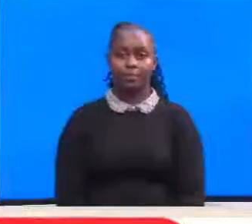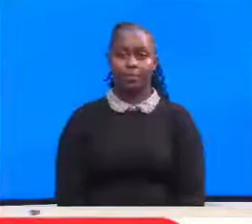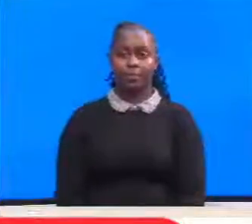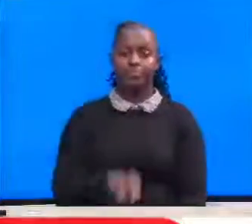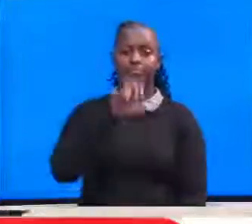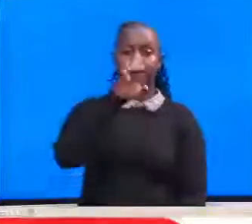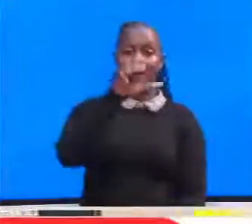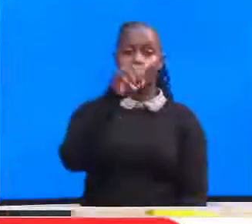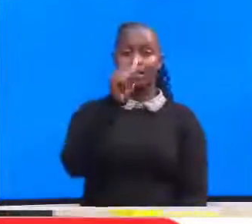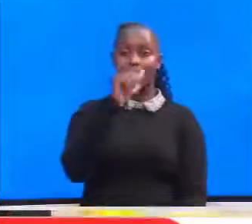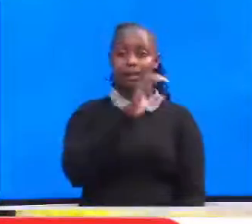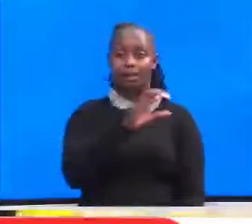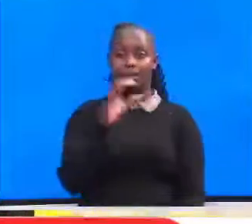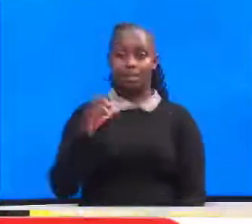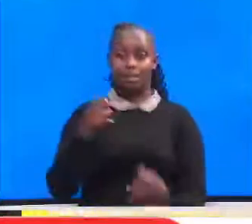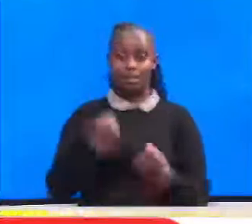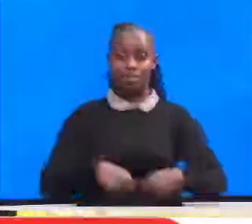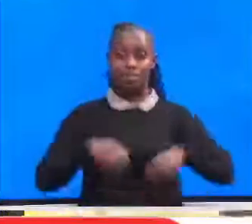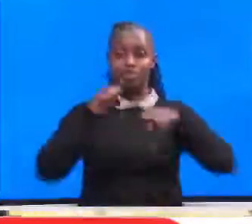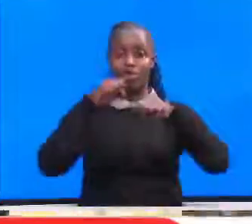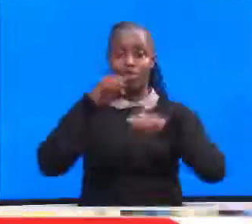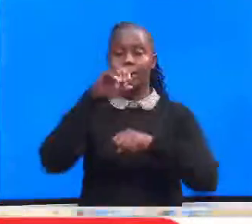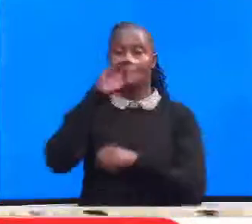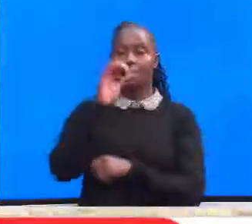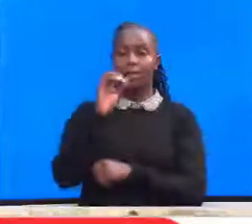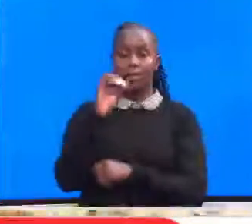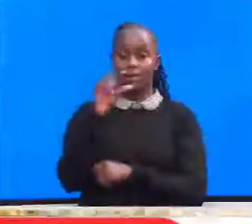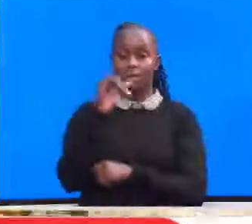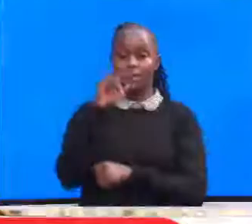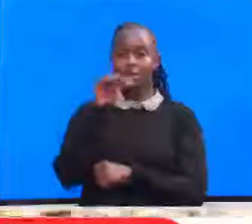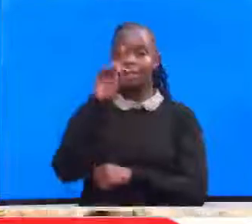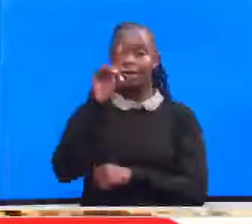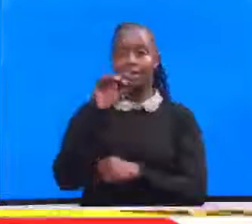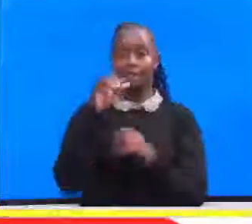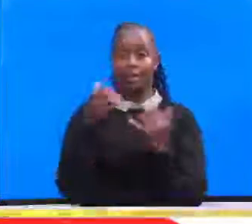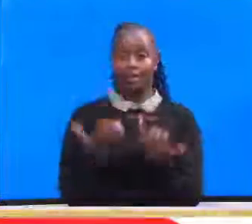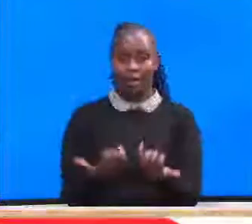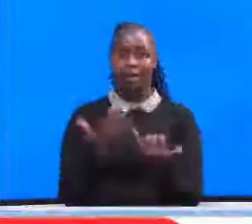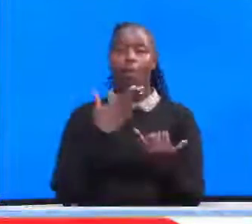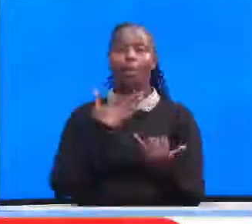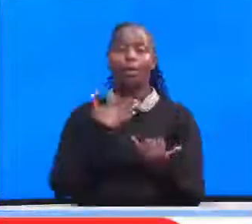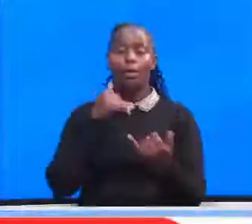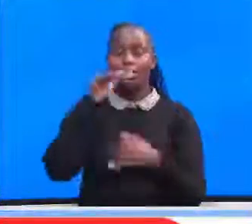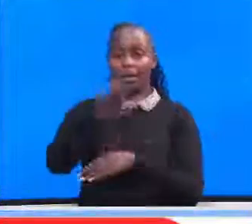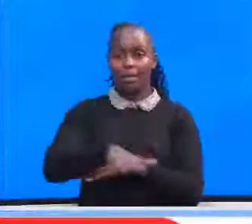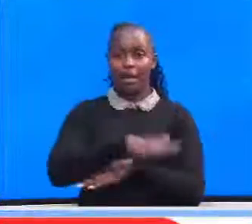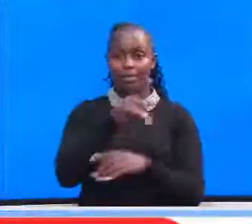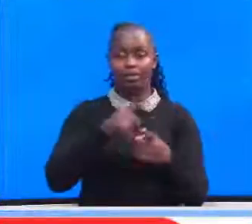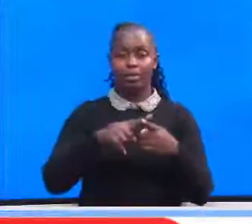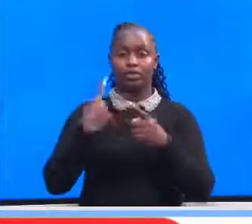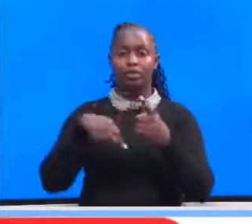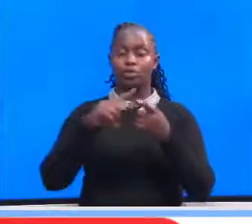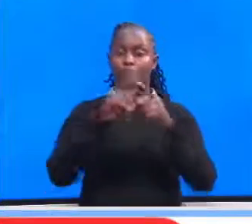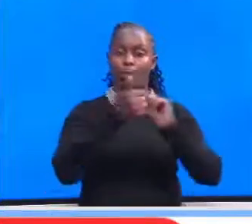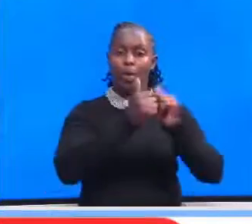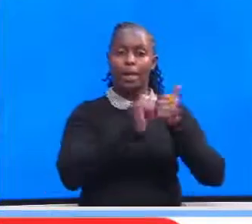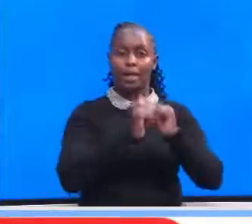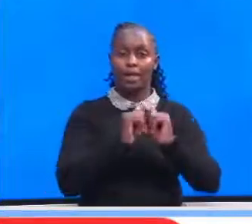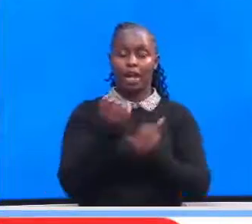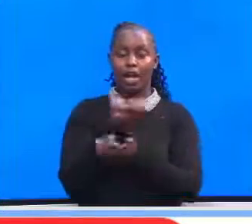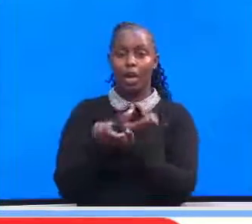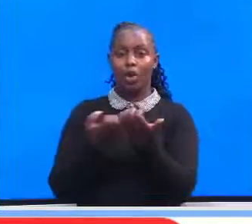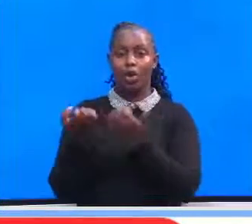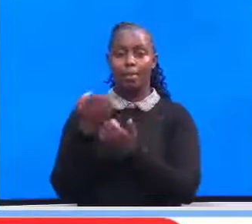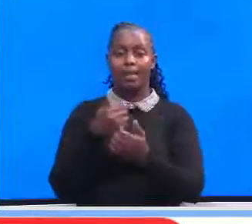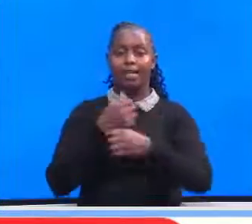EACC chairperson Bishop David Oginde now wants parliament to amend the Anti-Corruption and Economic Act to give the